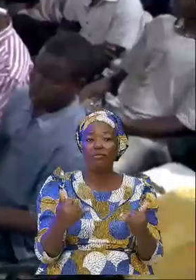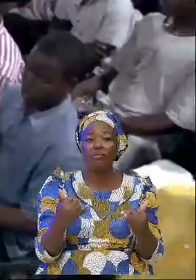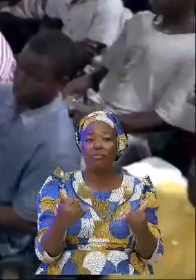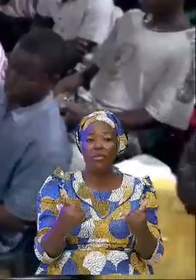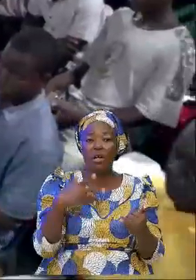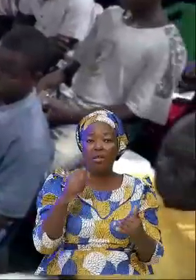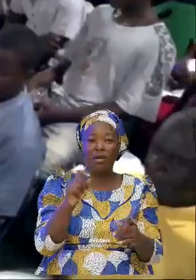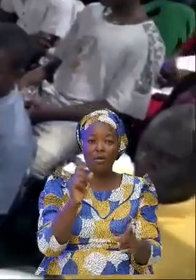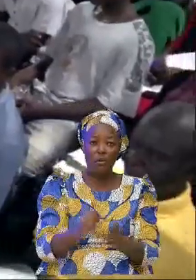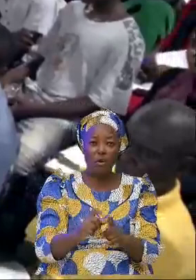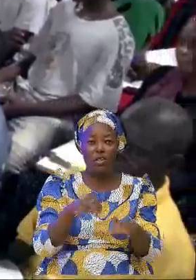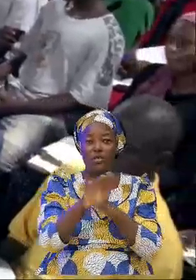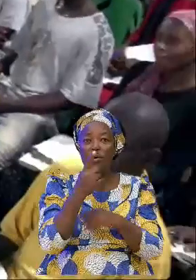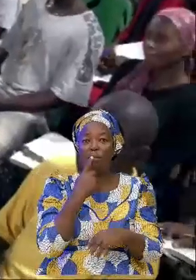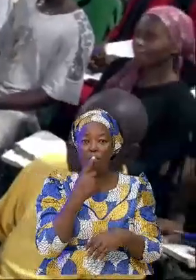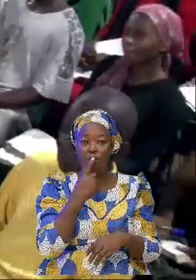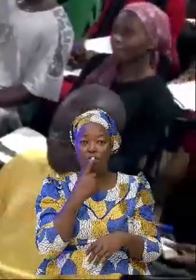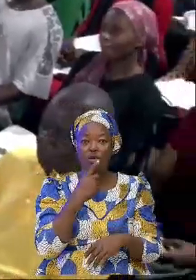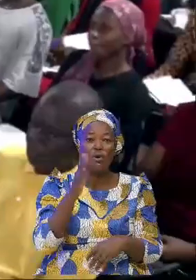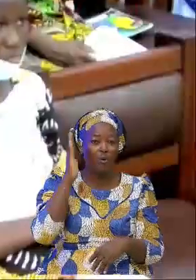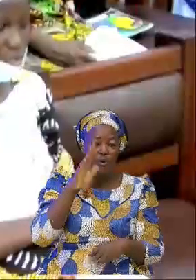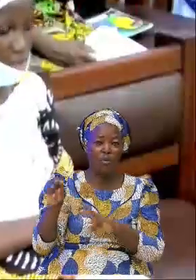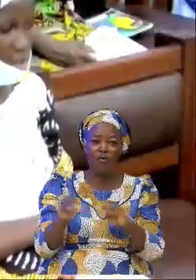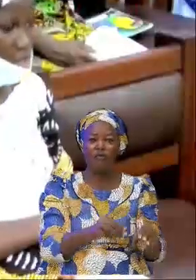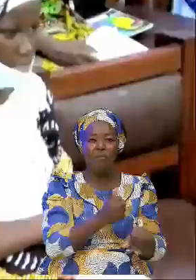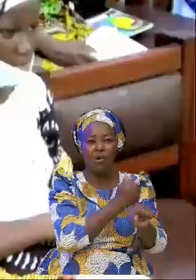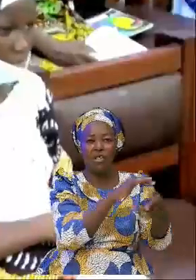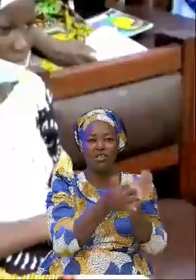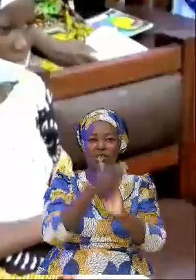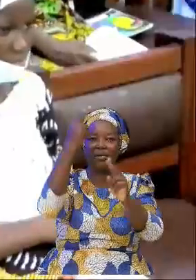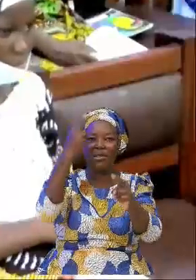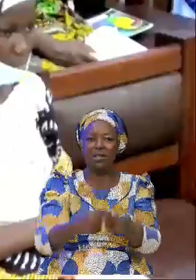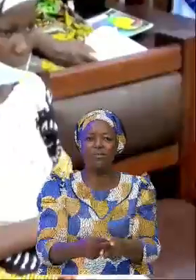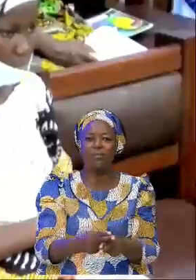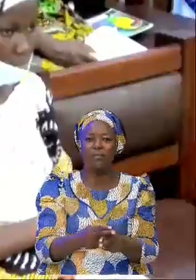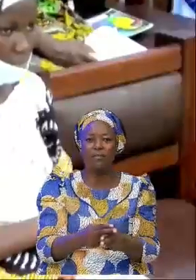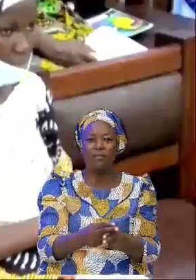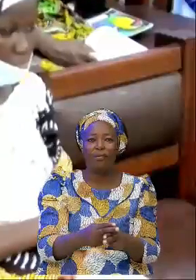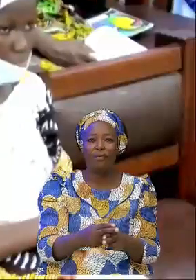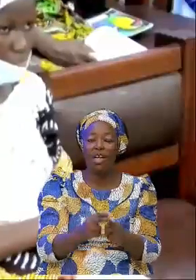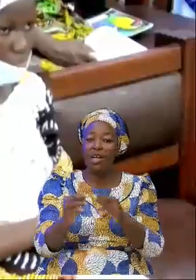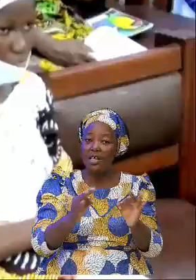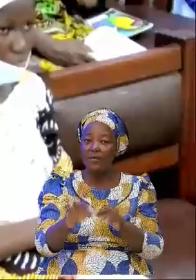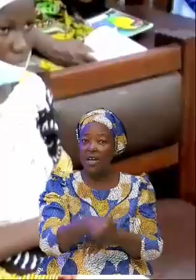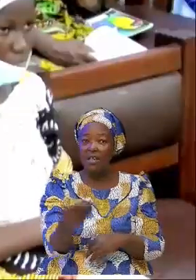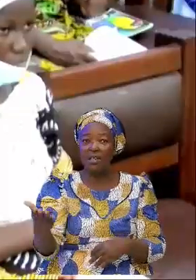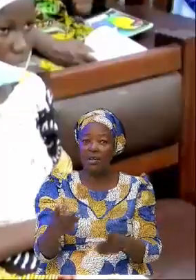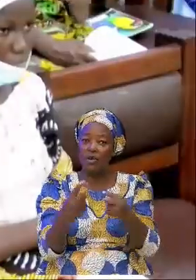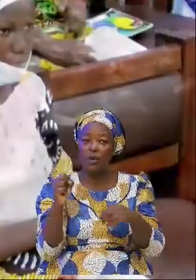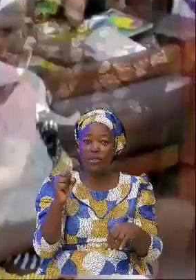your mouth. Because from now on, the words in your mouth will move mountain.